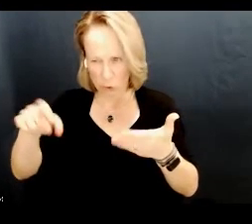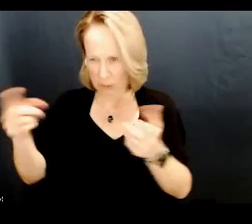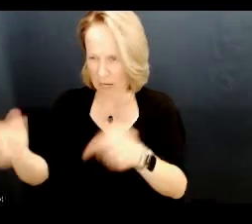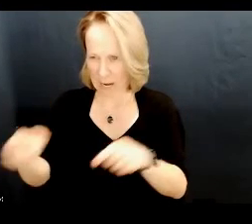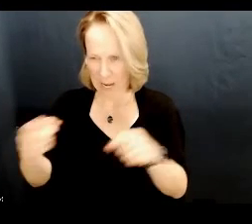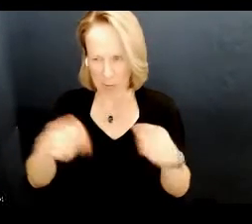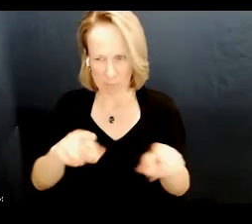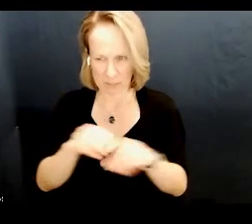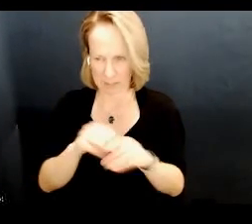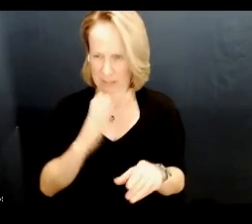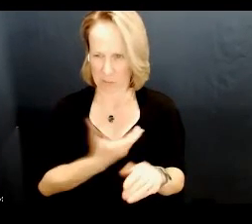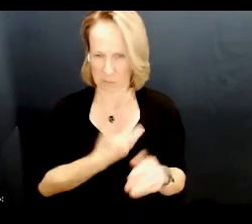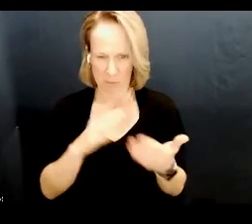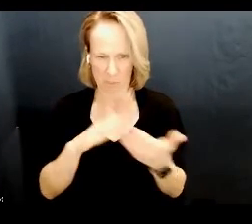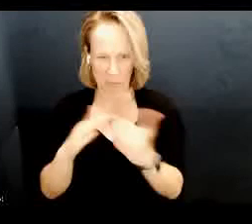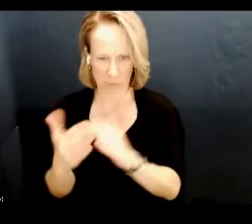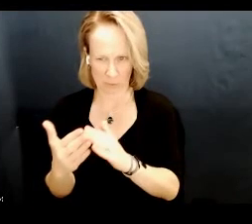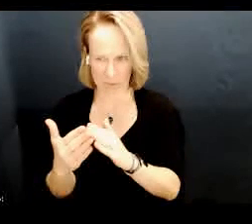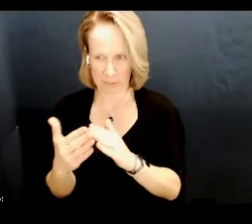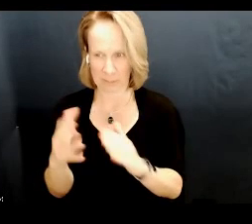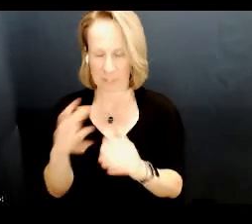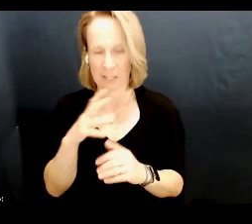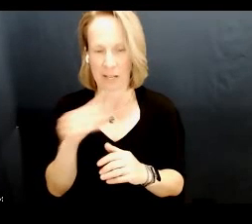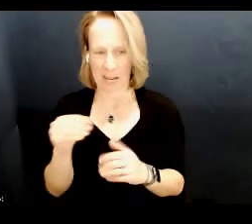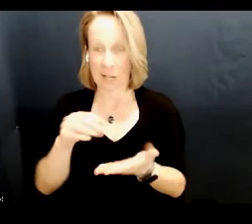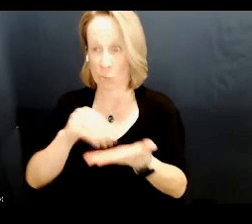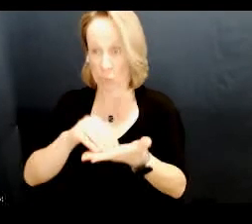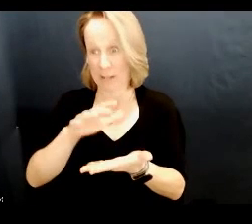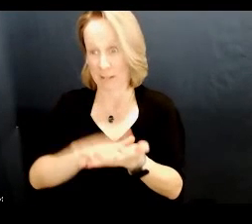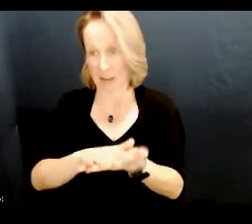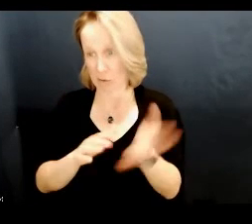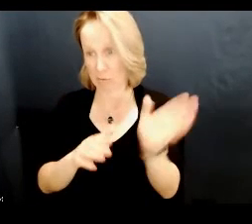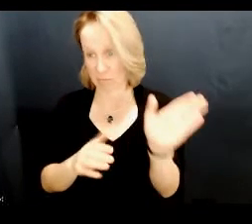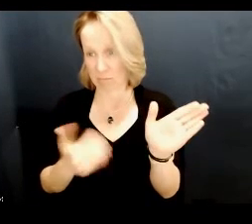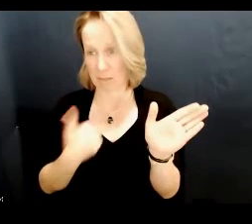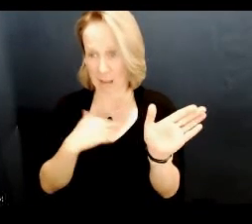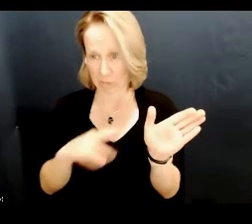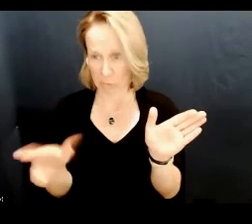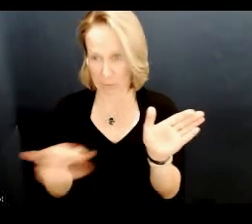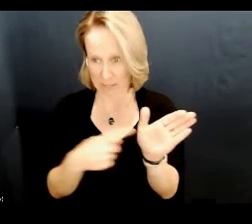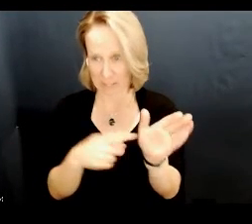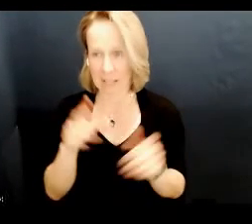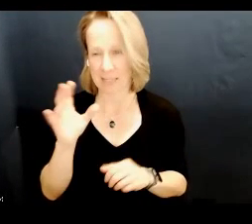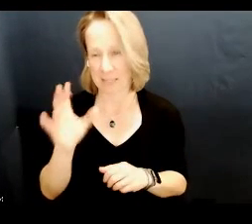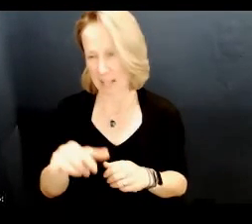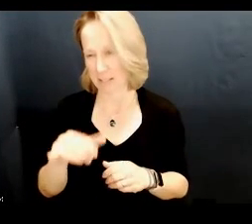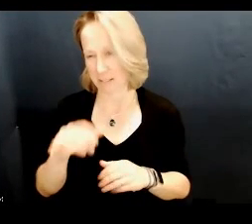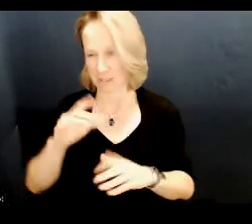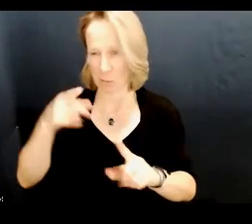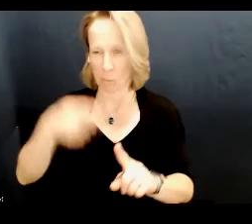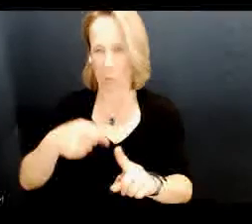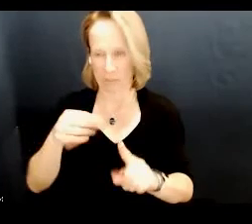community. And then we want to write down what should be happening, right? And that's really the basis of the protocol.